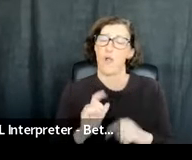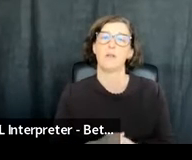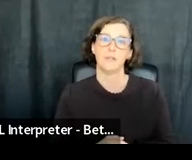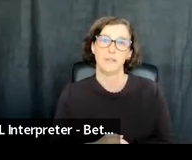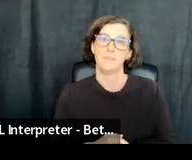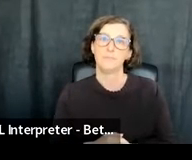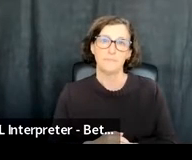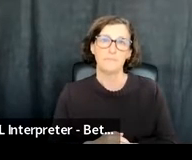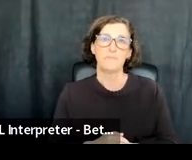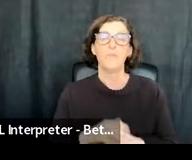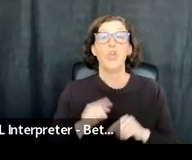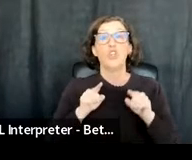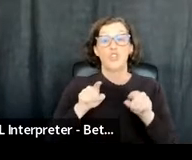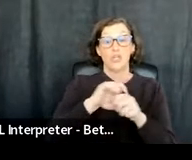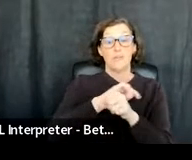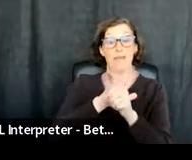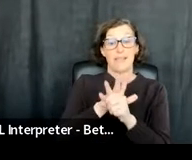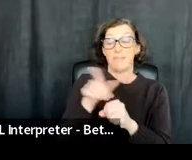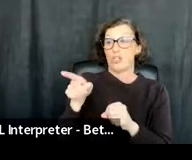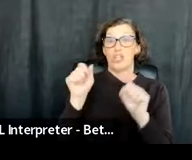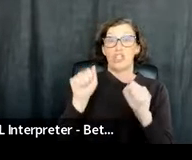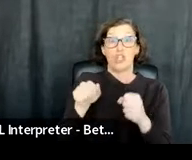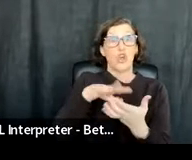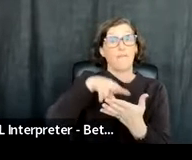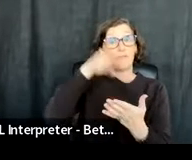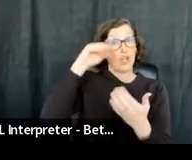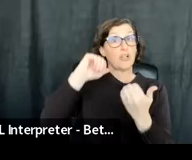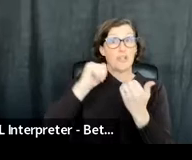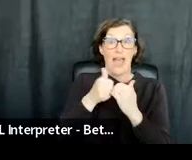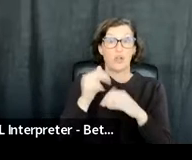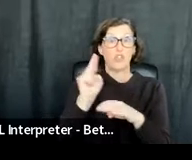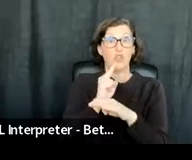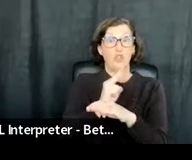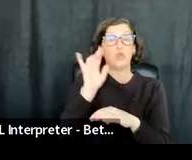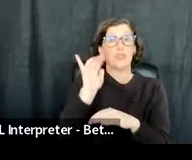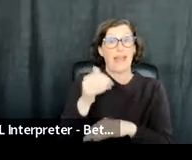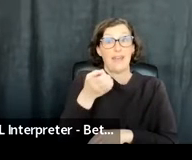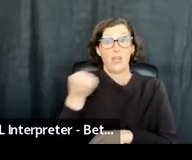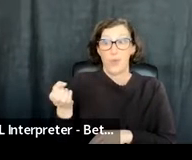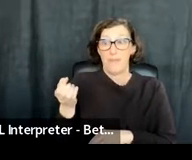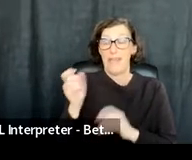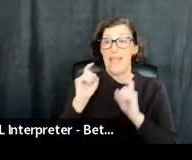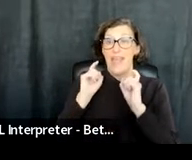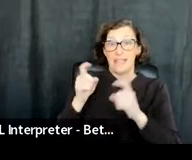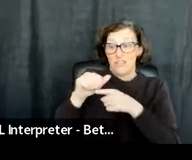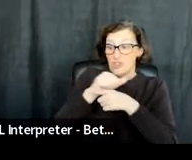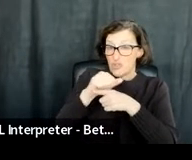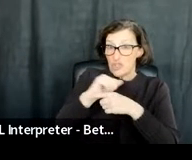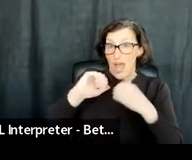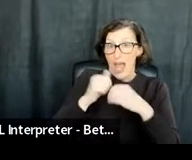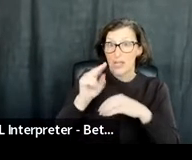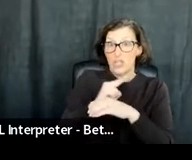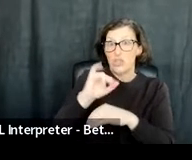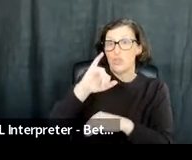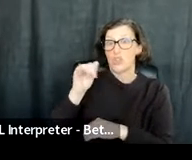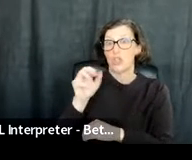And during the pandemic, she could have learned to touch type and been given remote instruction on the use of her JAWS with her core